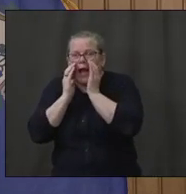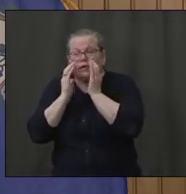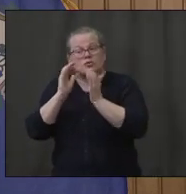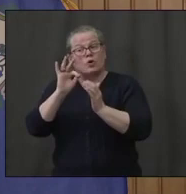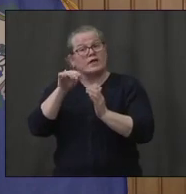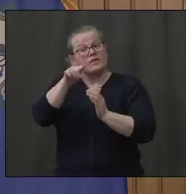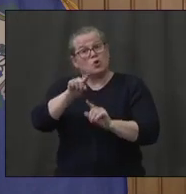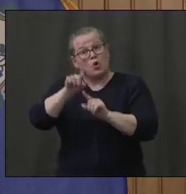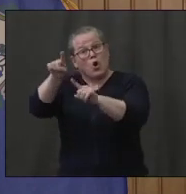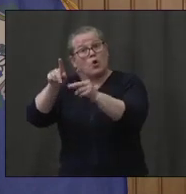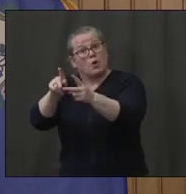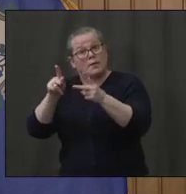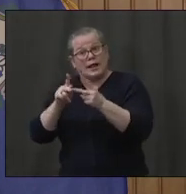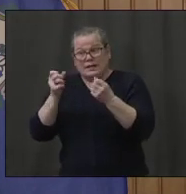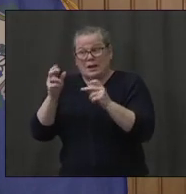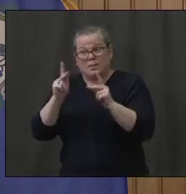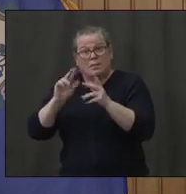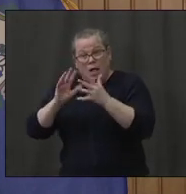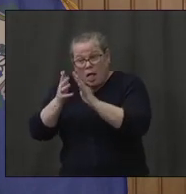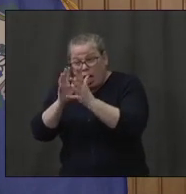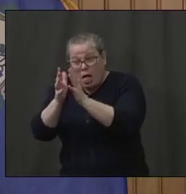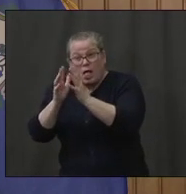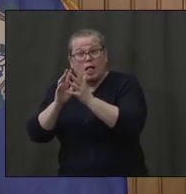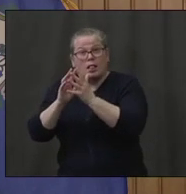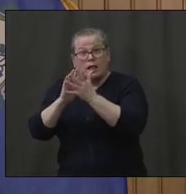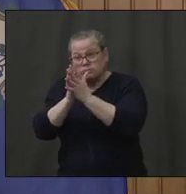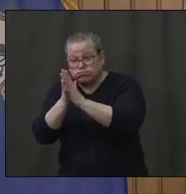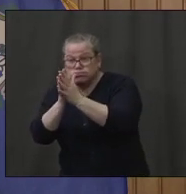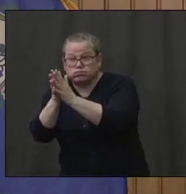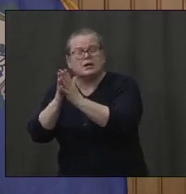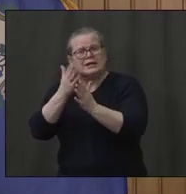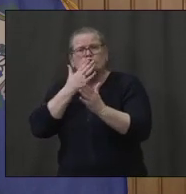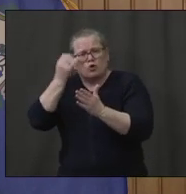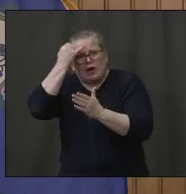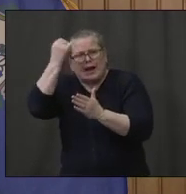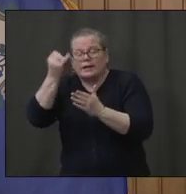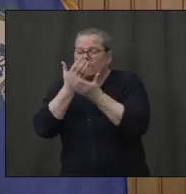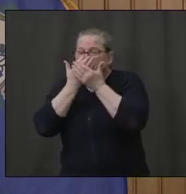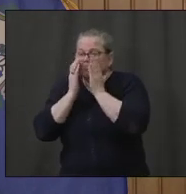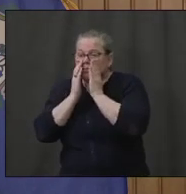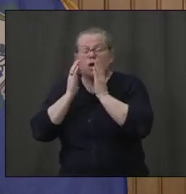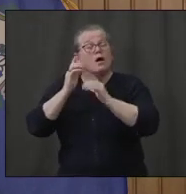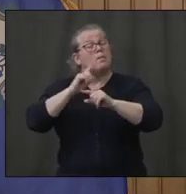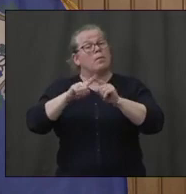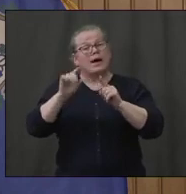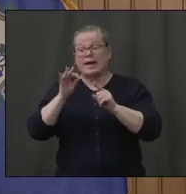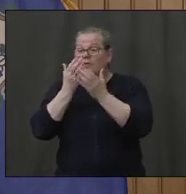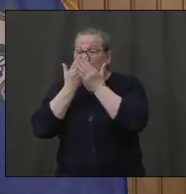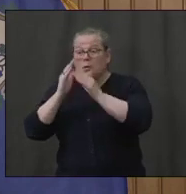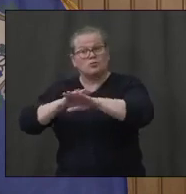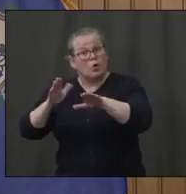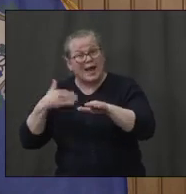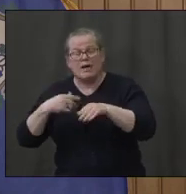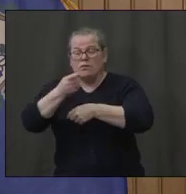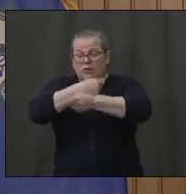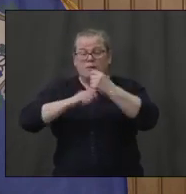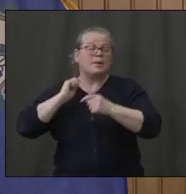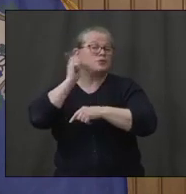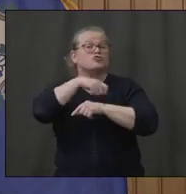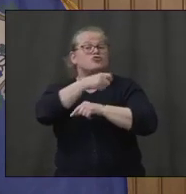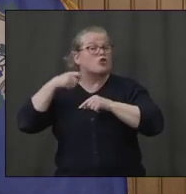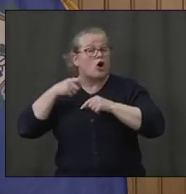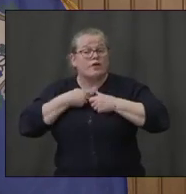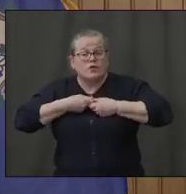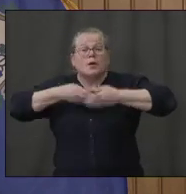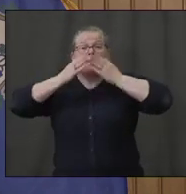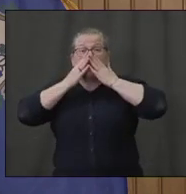do. In the meantime, scarves and other type of will be an intermediate step. But I think we're going to see more of that type